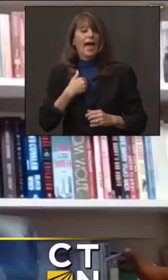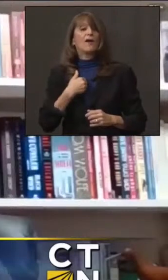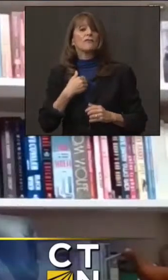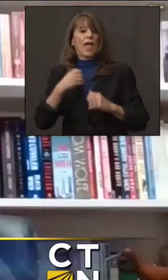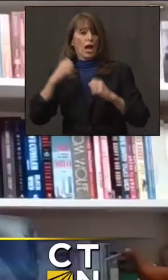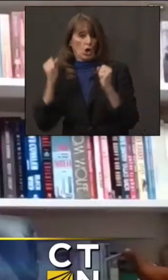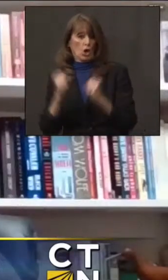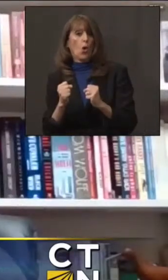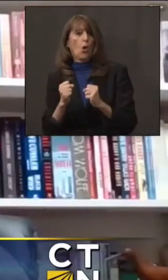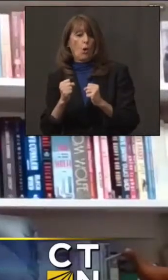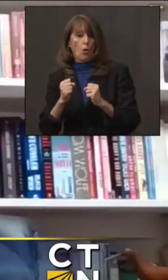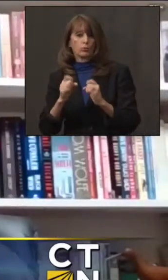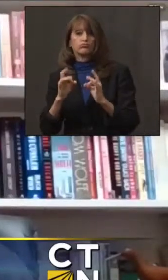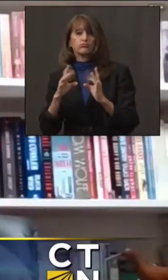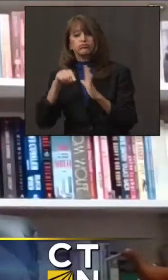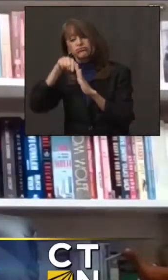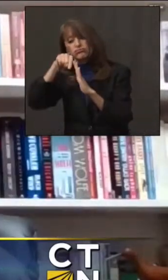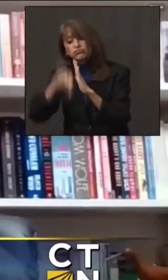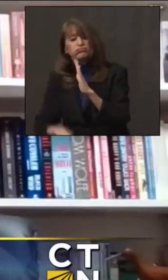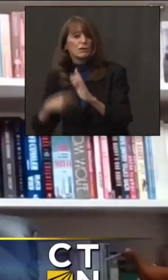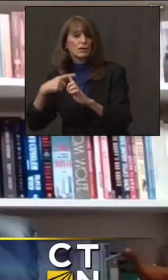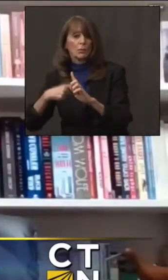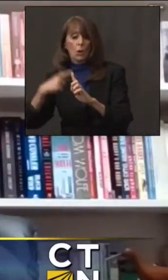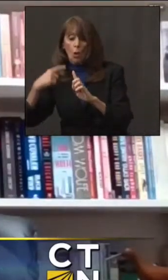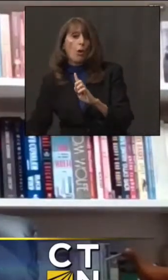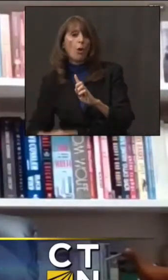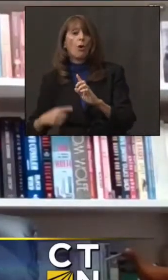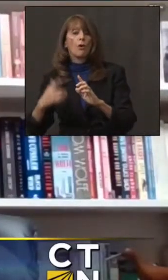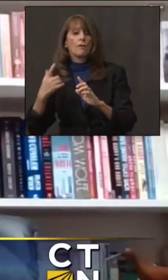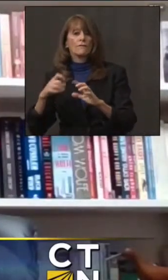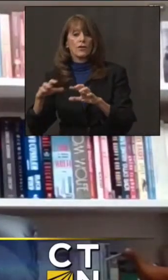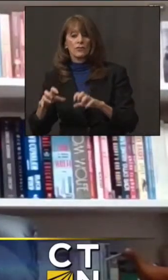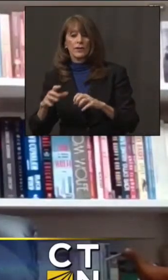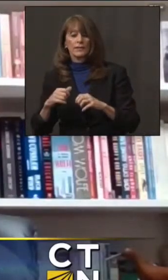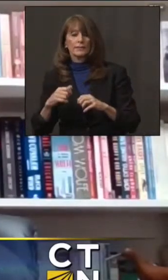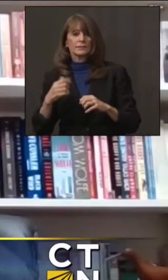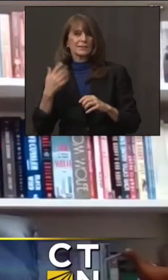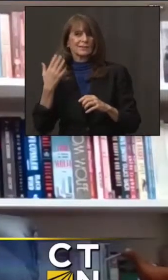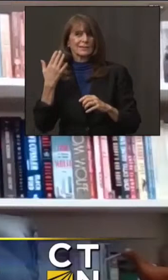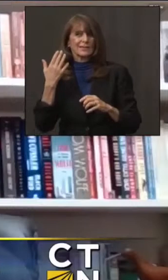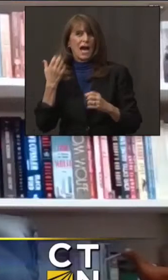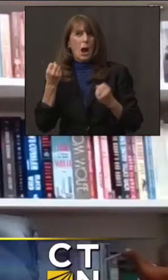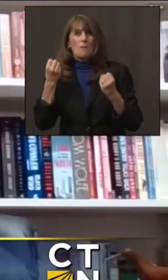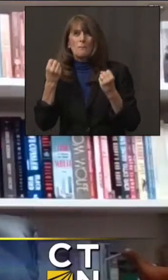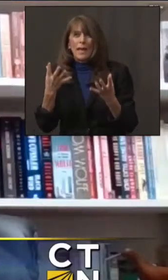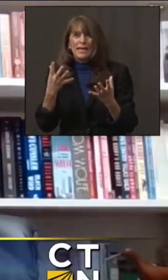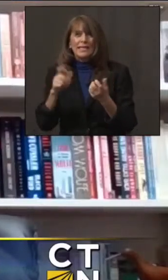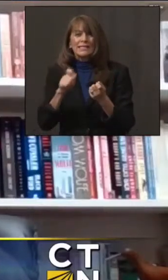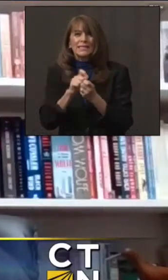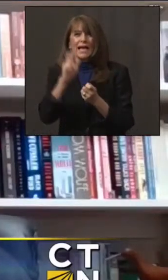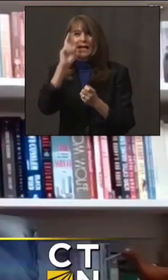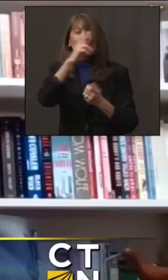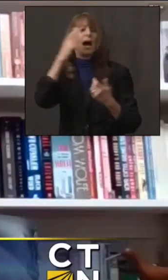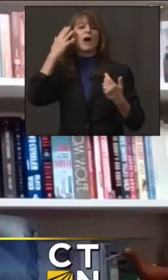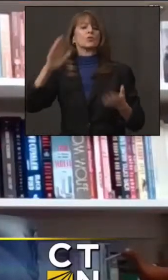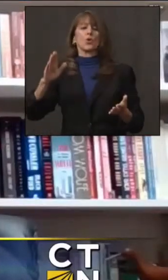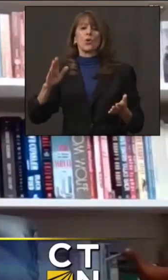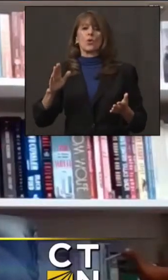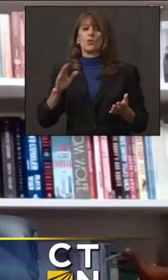storage, and I'm sorry, I don't remember the number right off the top of my head, but would be happy to follow up with